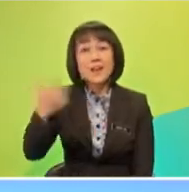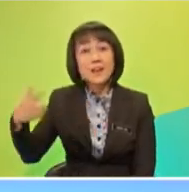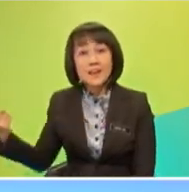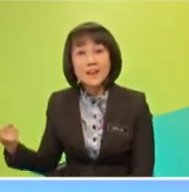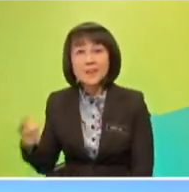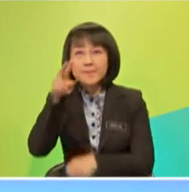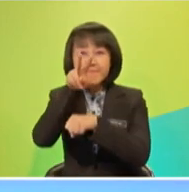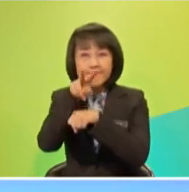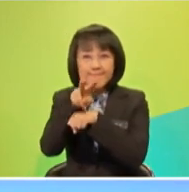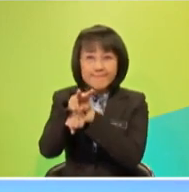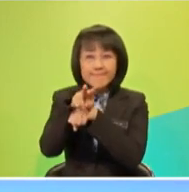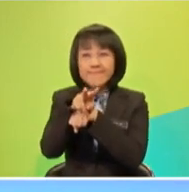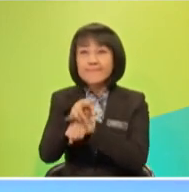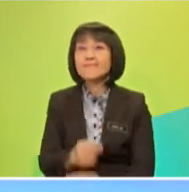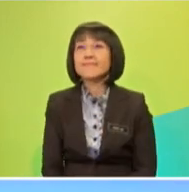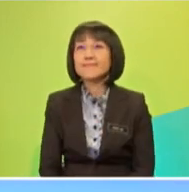carefully.